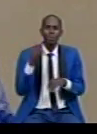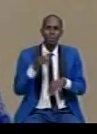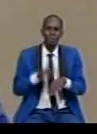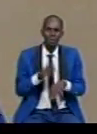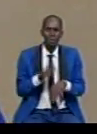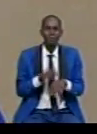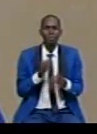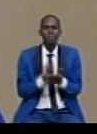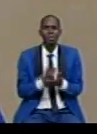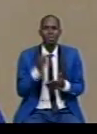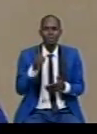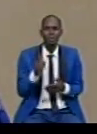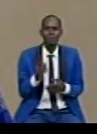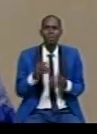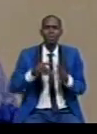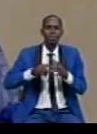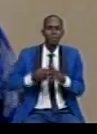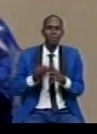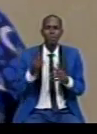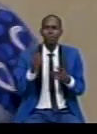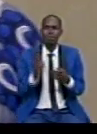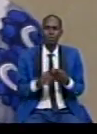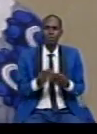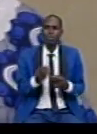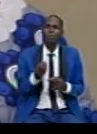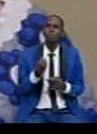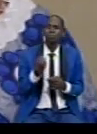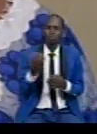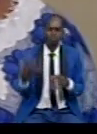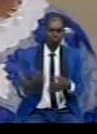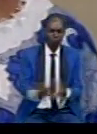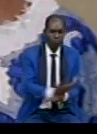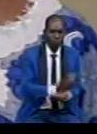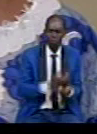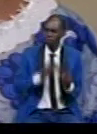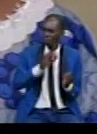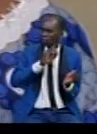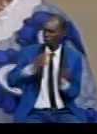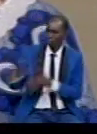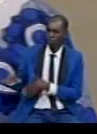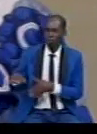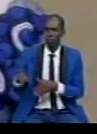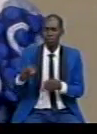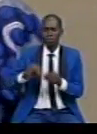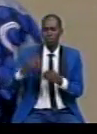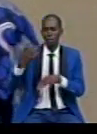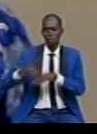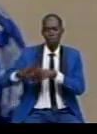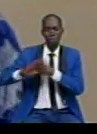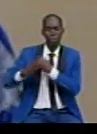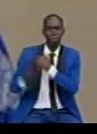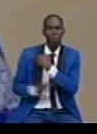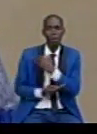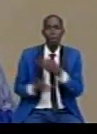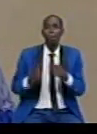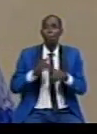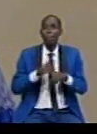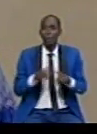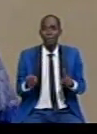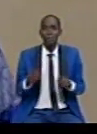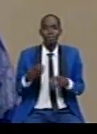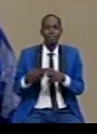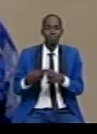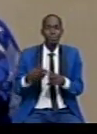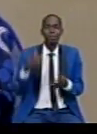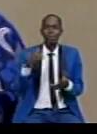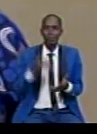enough is enough. I threw it away inside a dustbin. But to my greatest surprise, in the midnight around